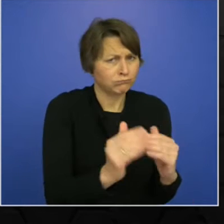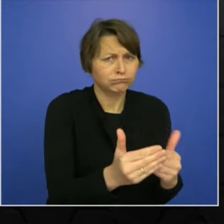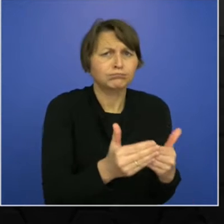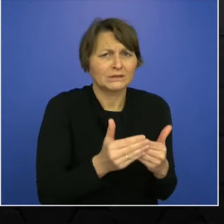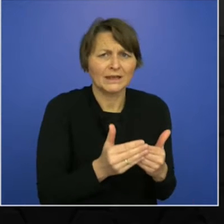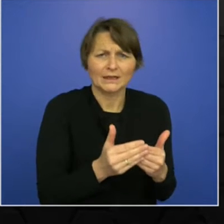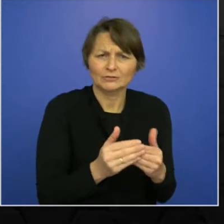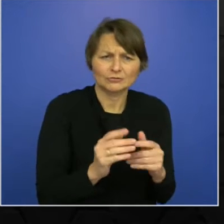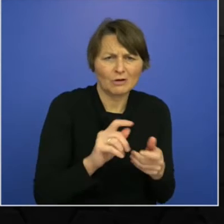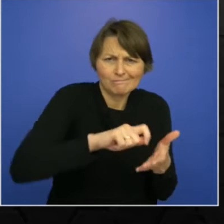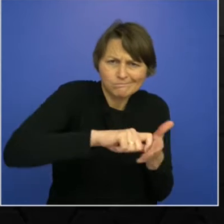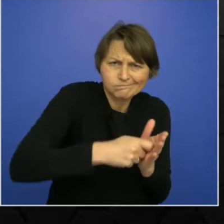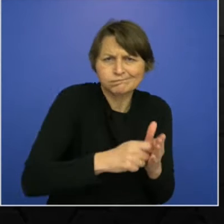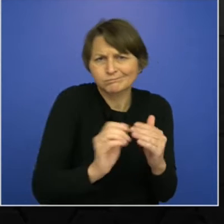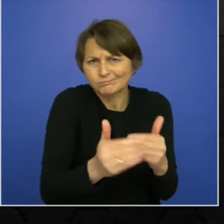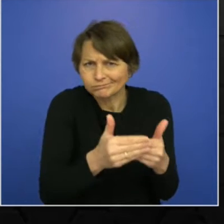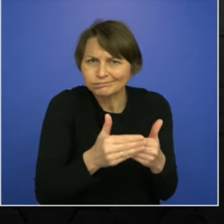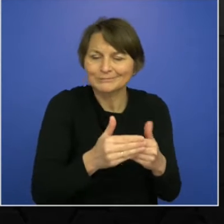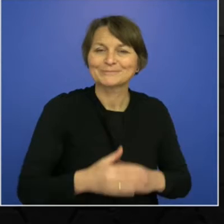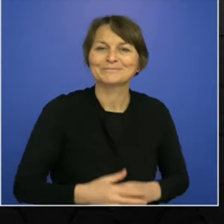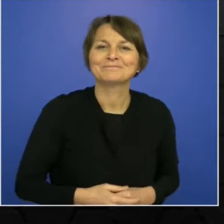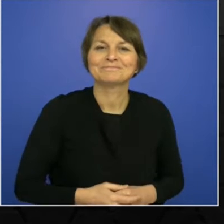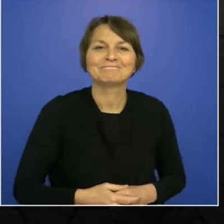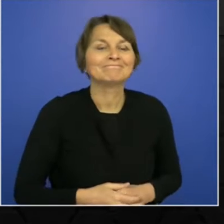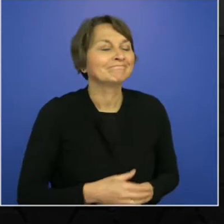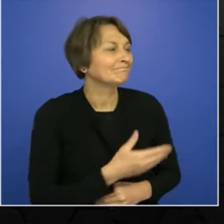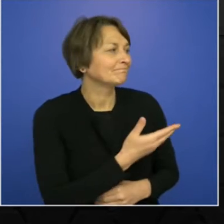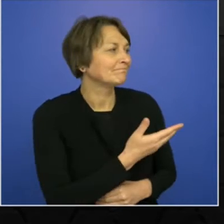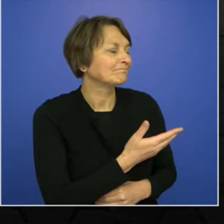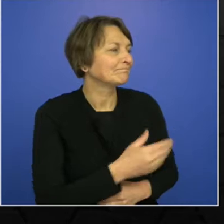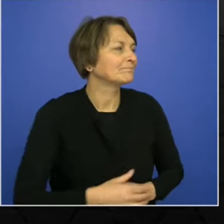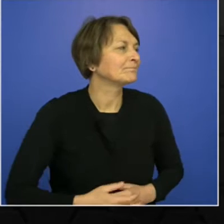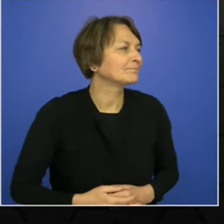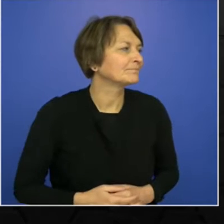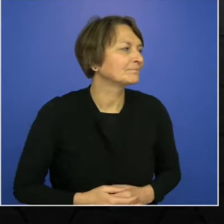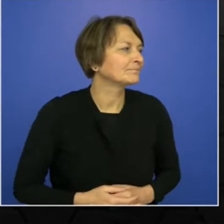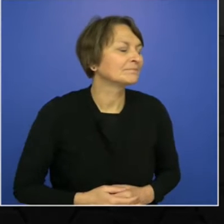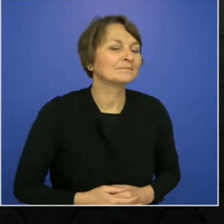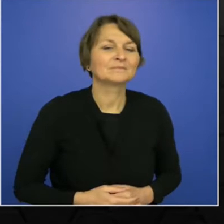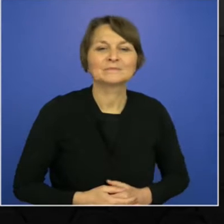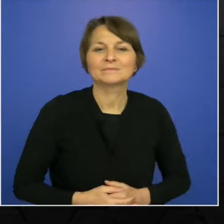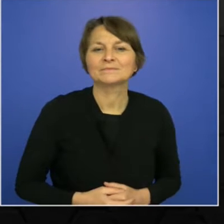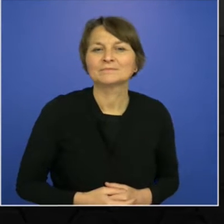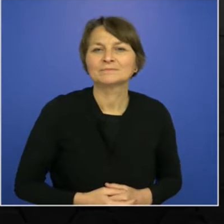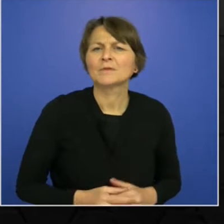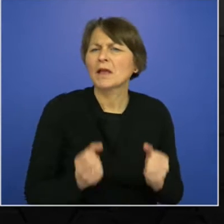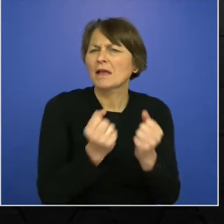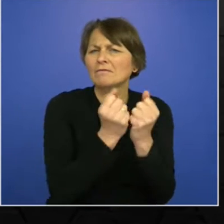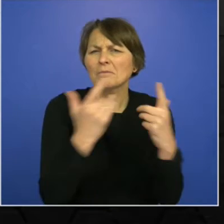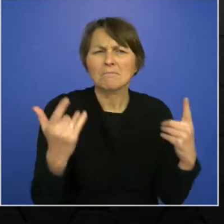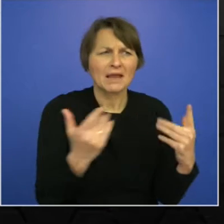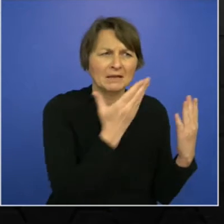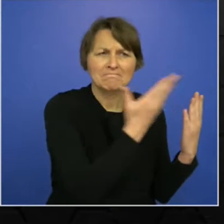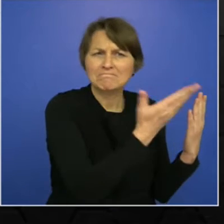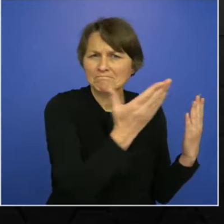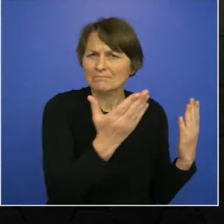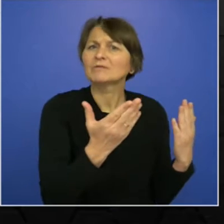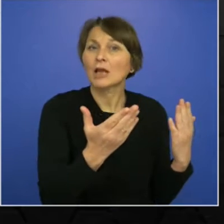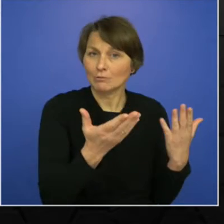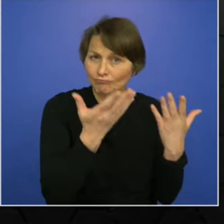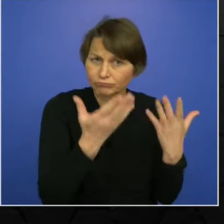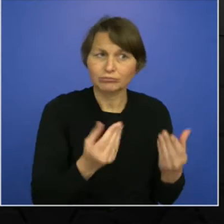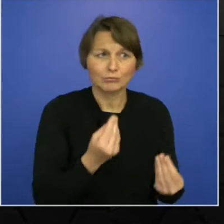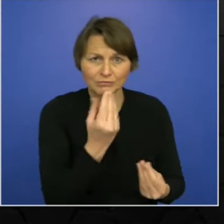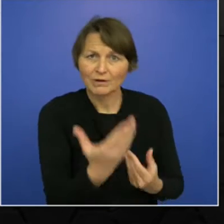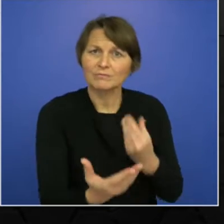Moving on to this slide, I want to mention here that there are already a lot of organizations that actually use the Azure HealthBot service, and